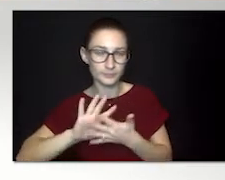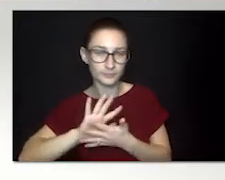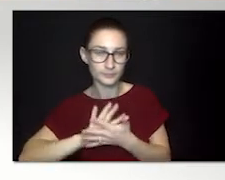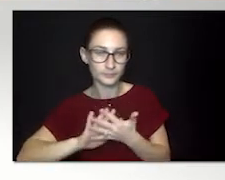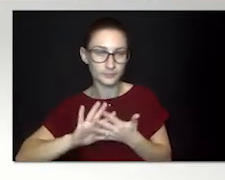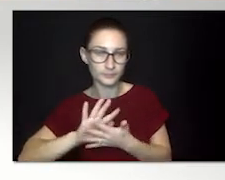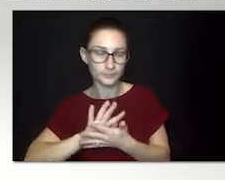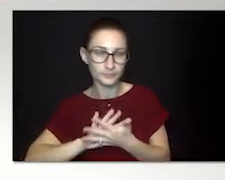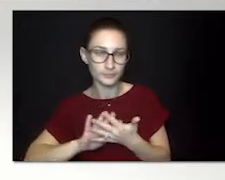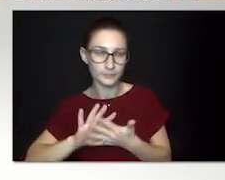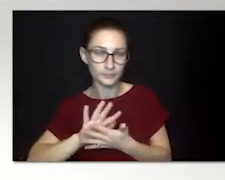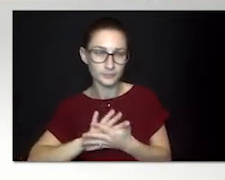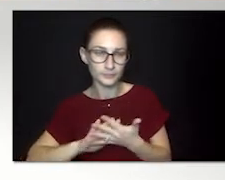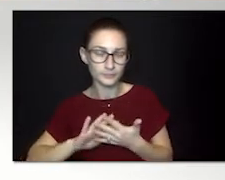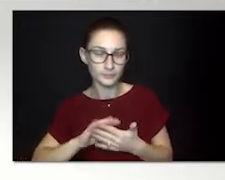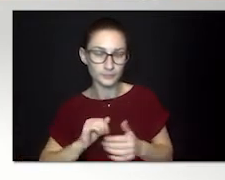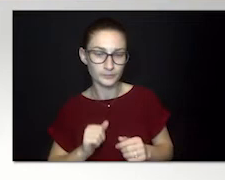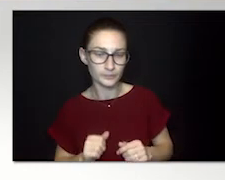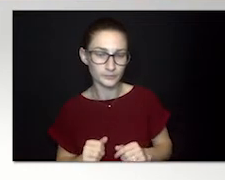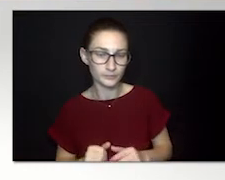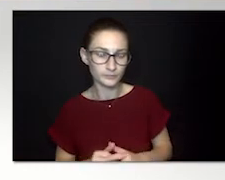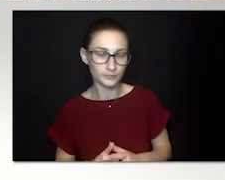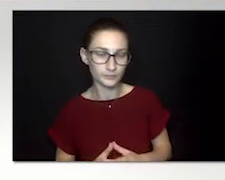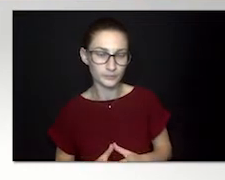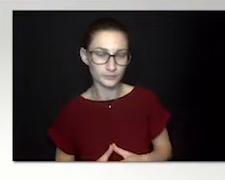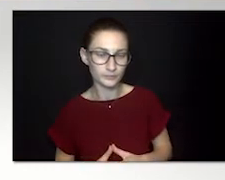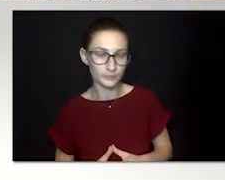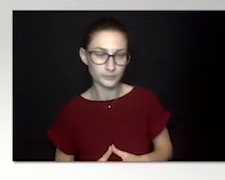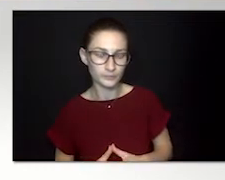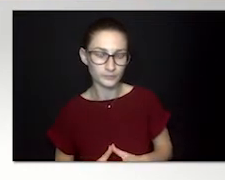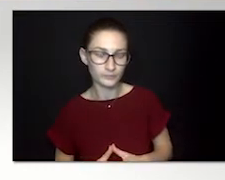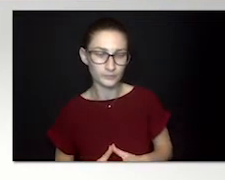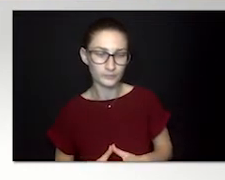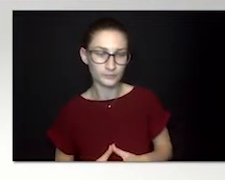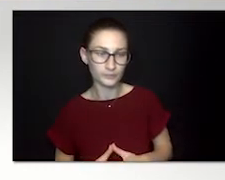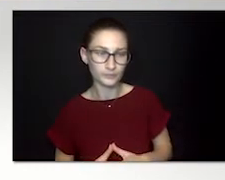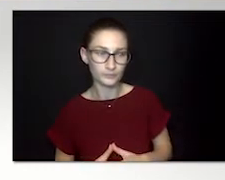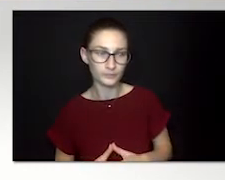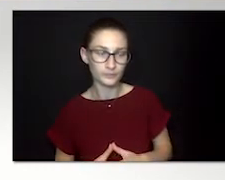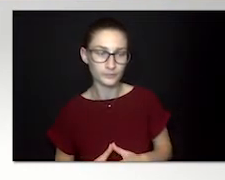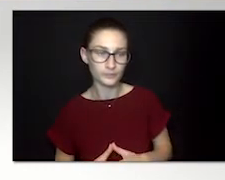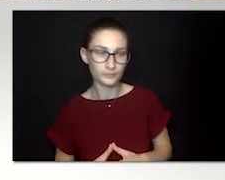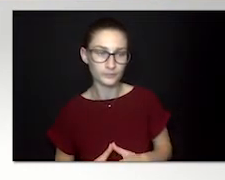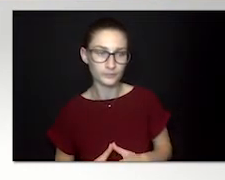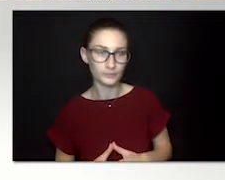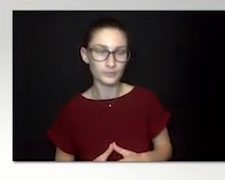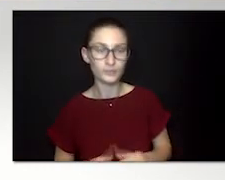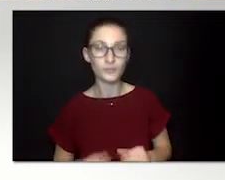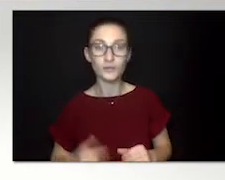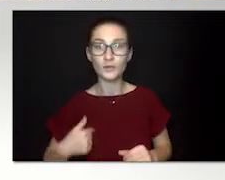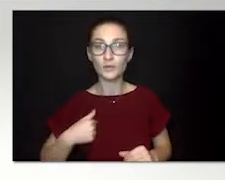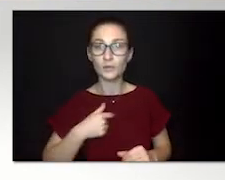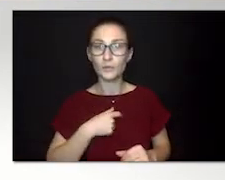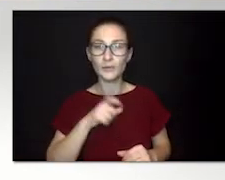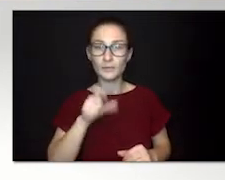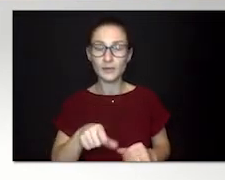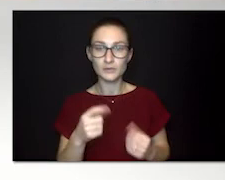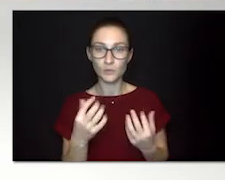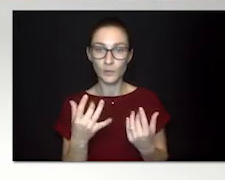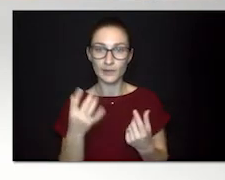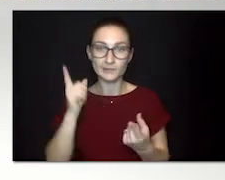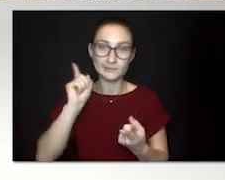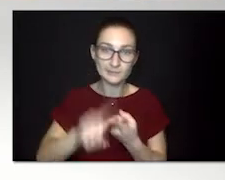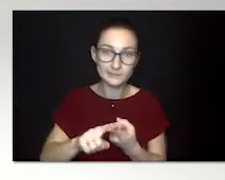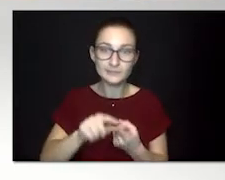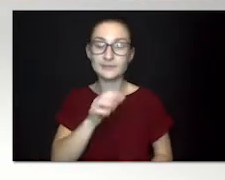things of that nature. But are you saying that for filing the guardian advocacy, do we have to wait until they turn 18, or can